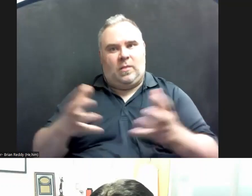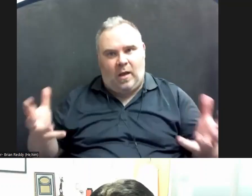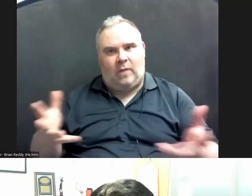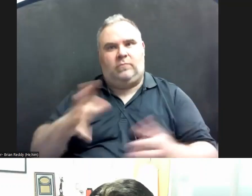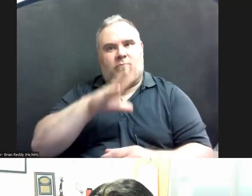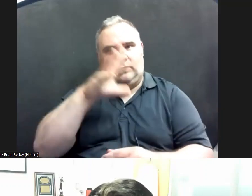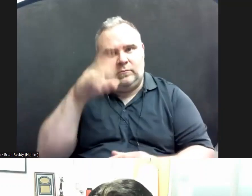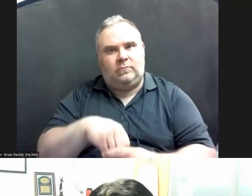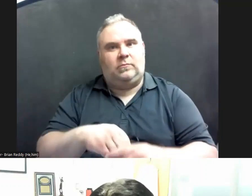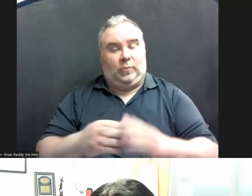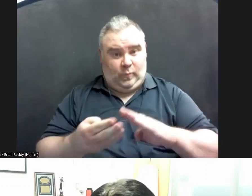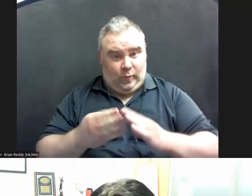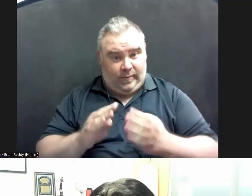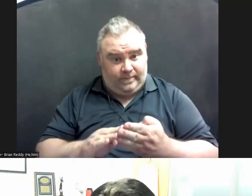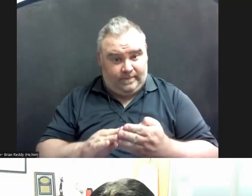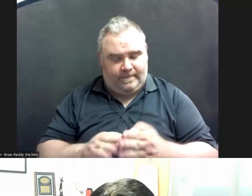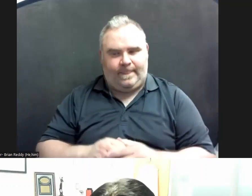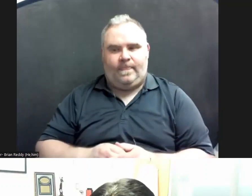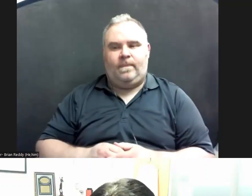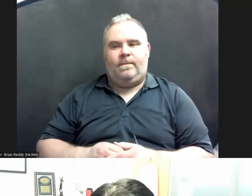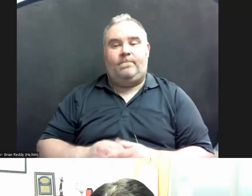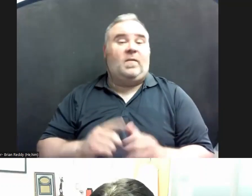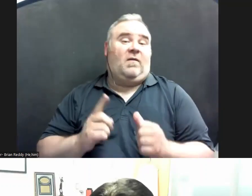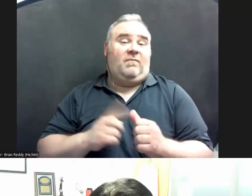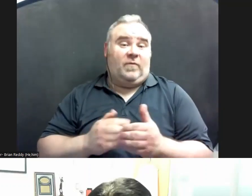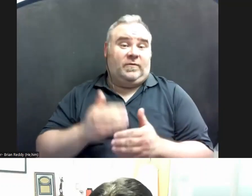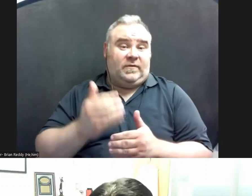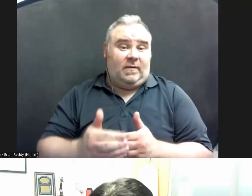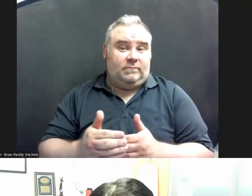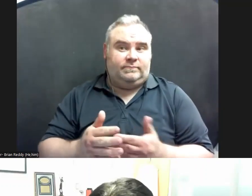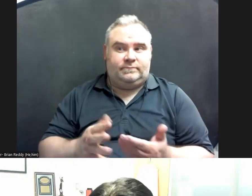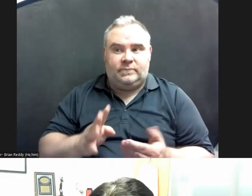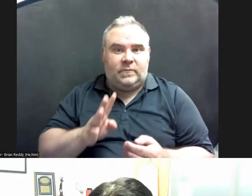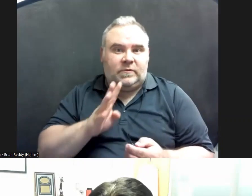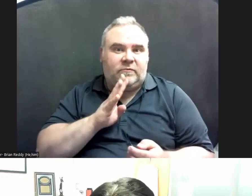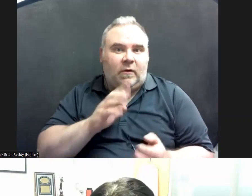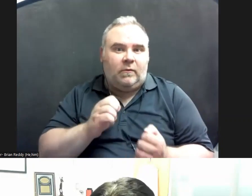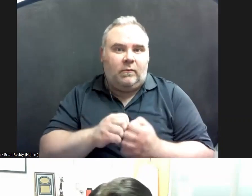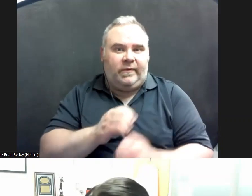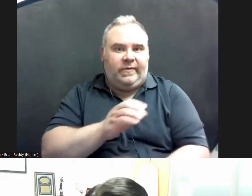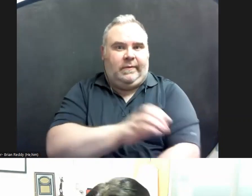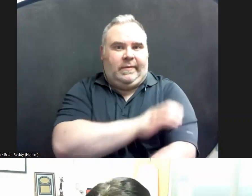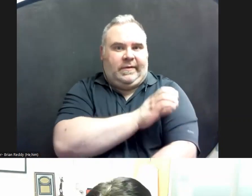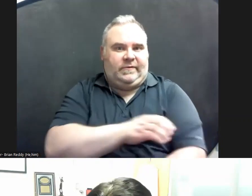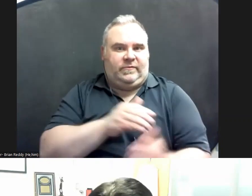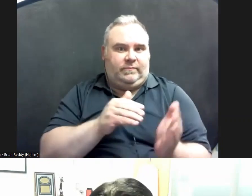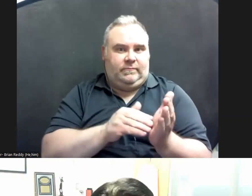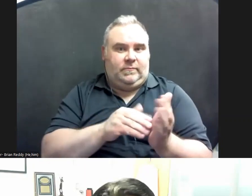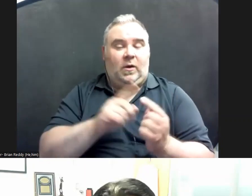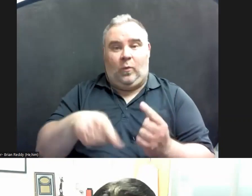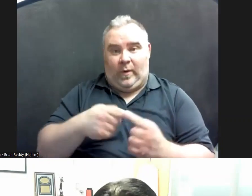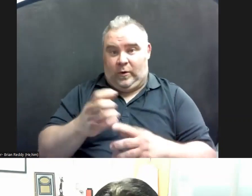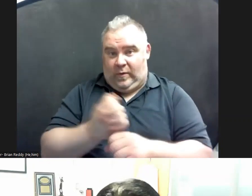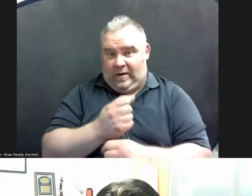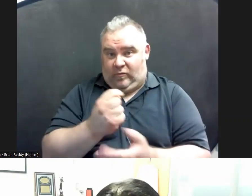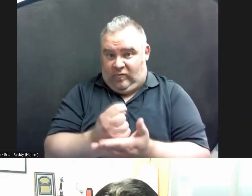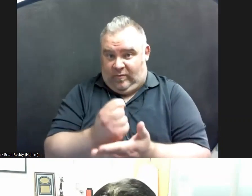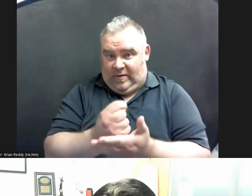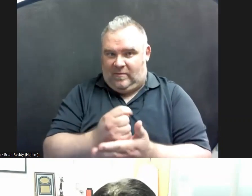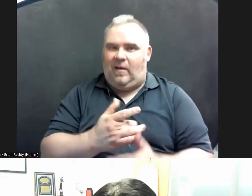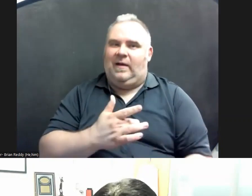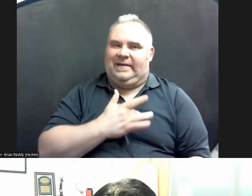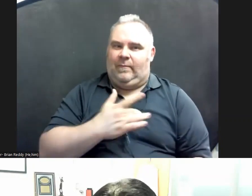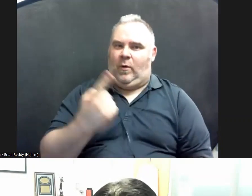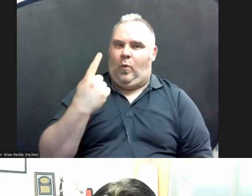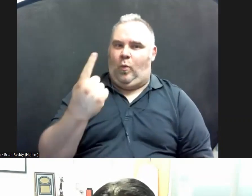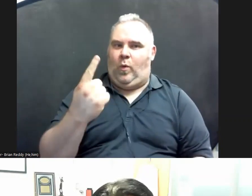community. I think the first step is really talking to your clinician. So when you get cancer treatment, obviously there's usually one